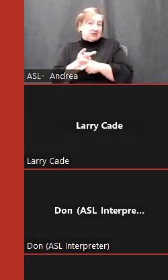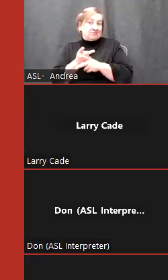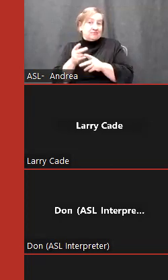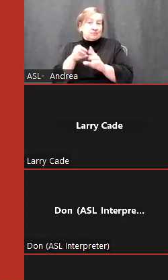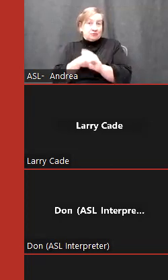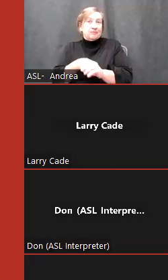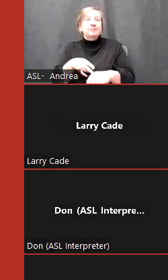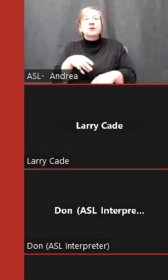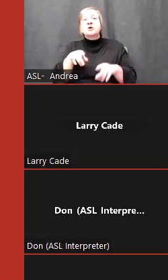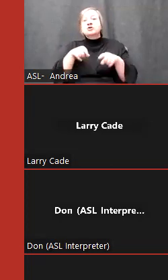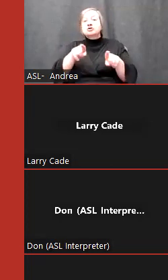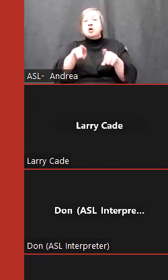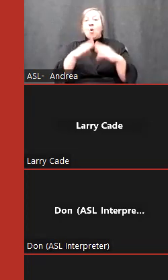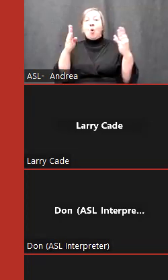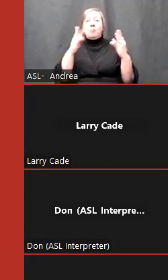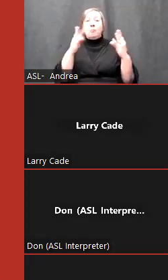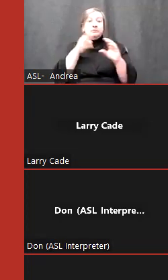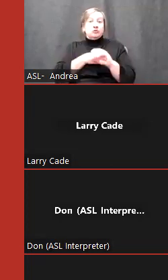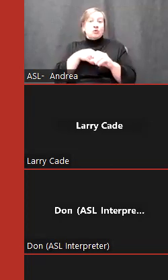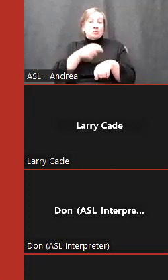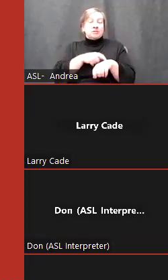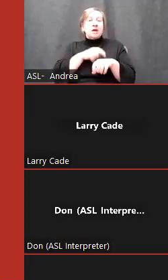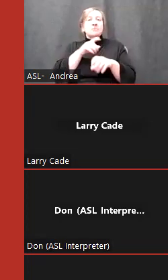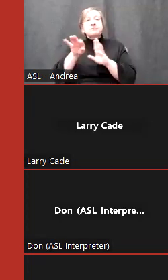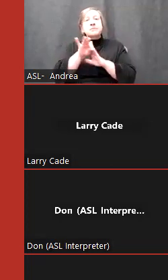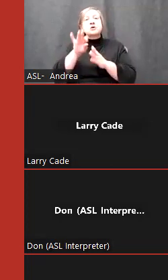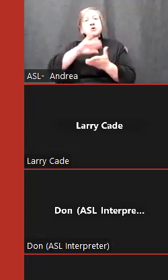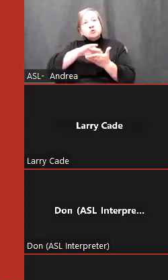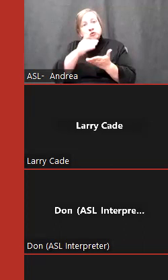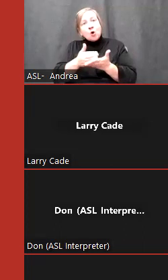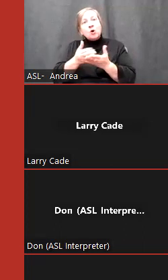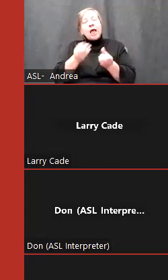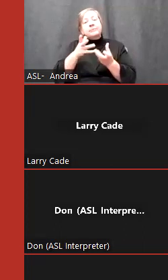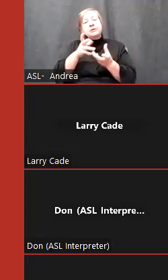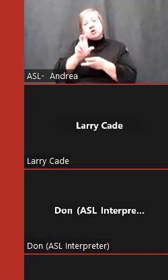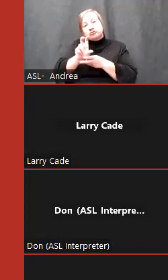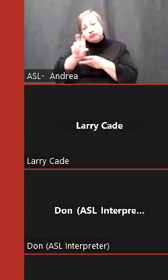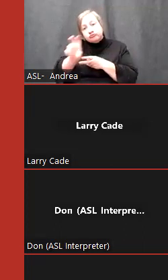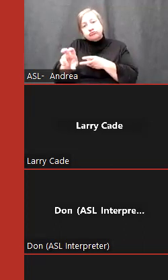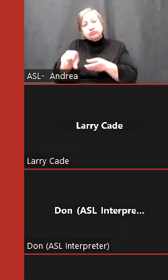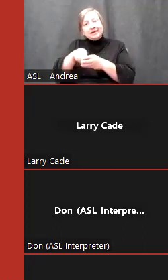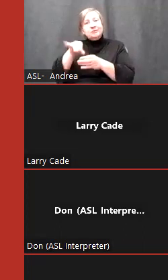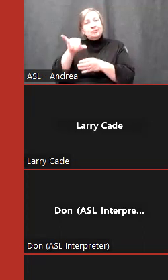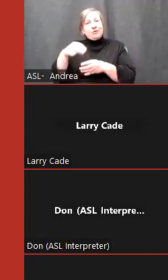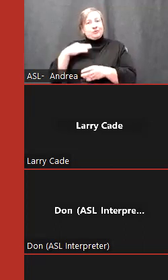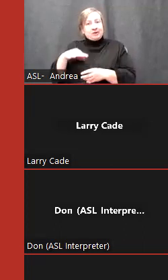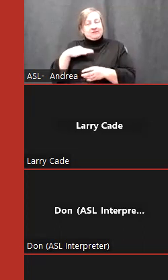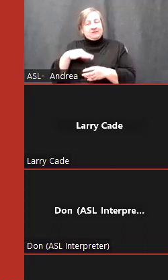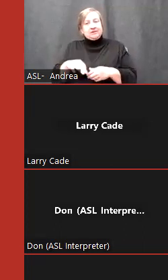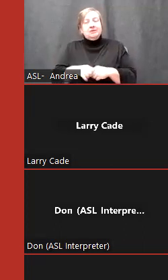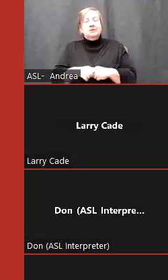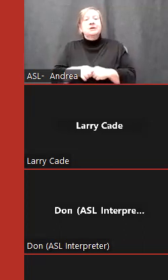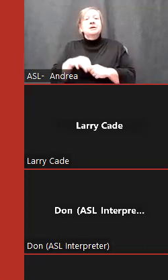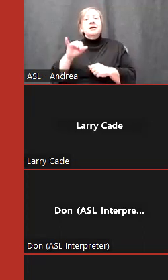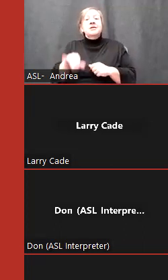enrollment timeframe, they're going to choose their total annual election amount that they would like to put into these benefits. And then that amount will